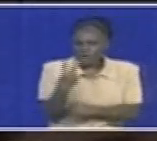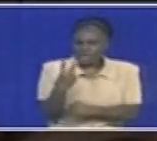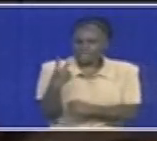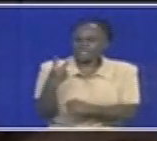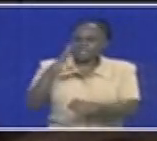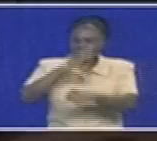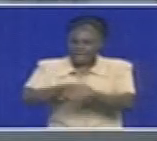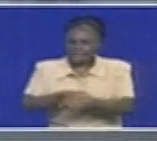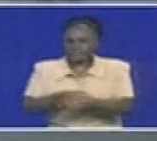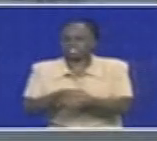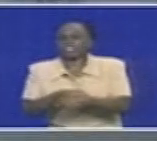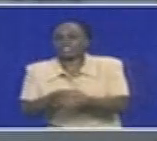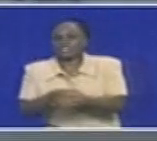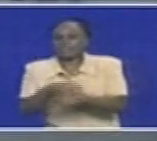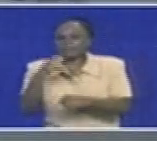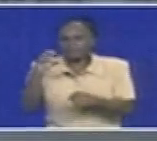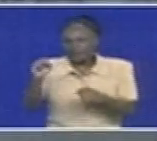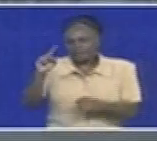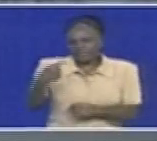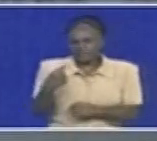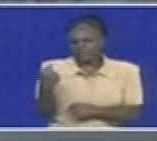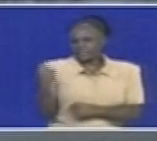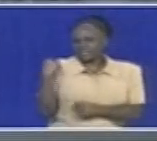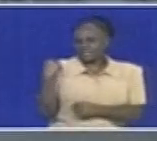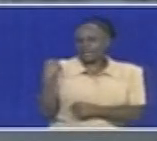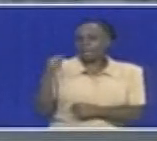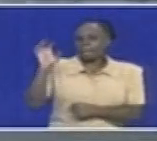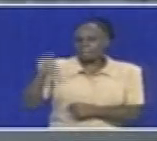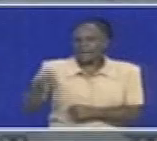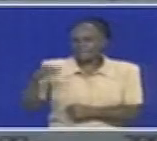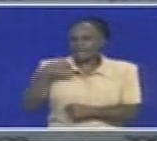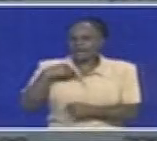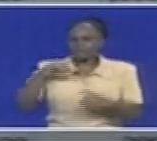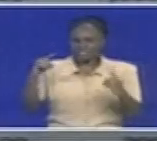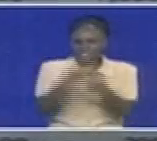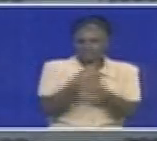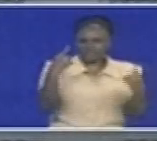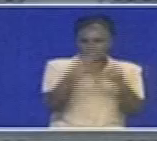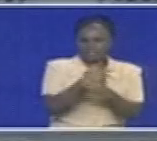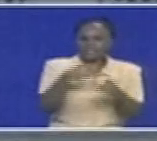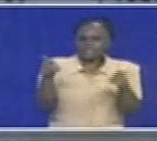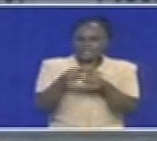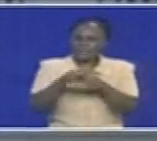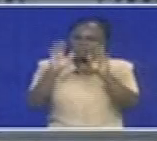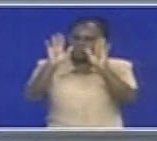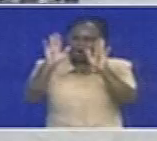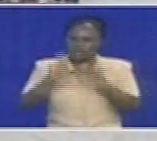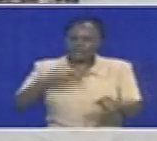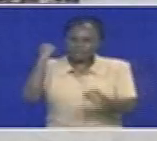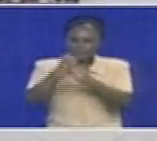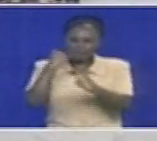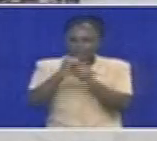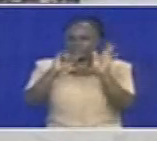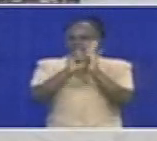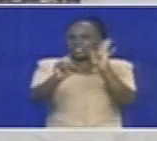call it the psychological mark. In recent months, the market has witnessed a series of sell-offs, taking down with it the key market performance indicator,